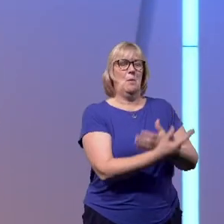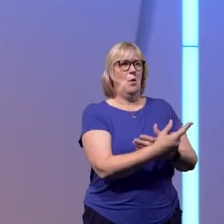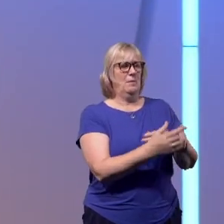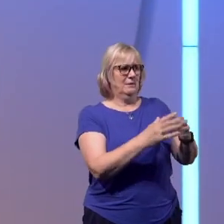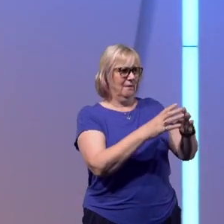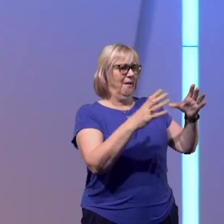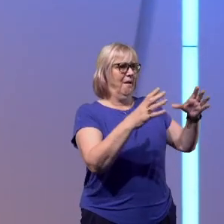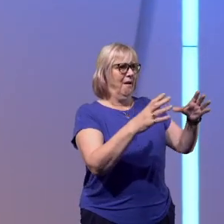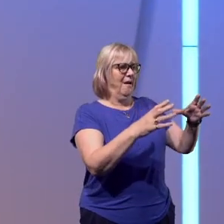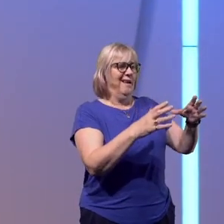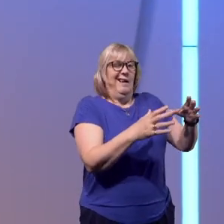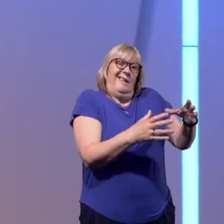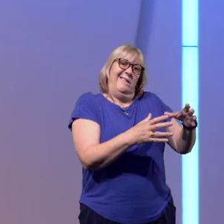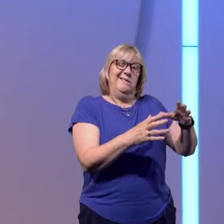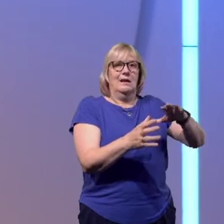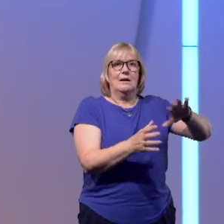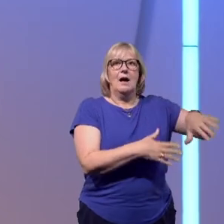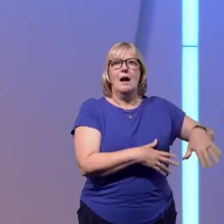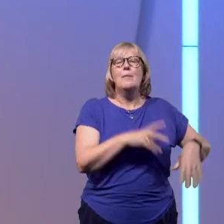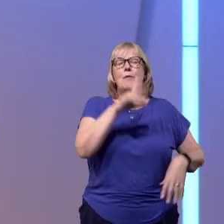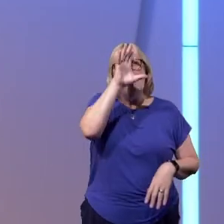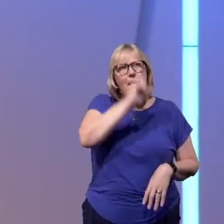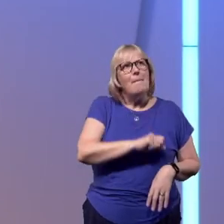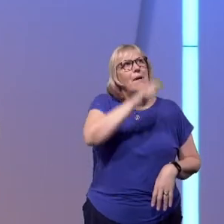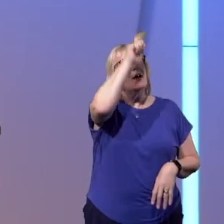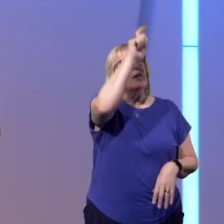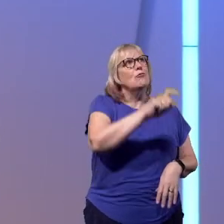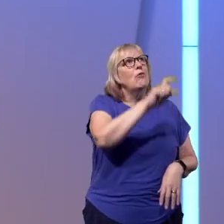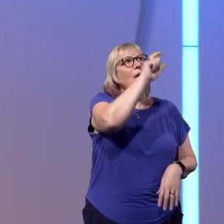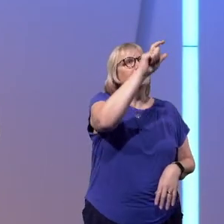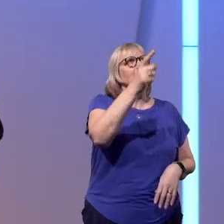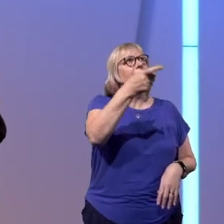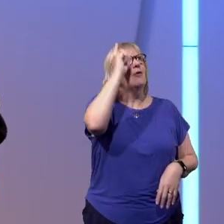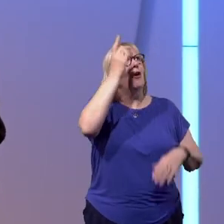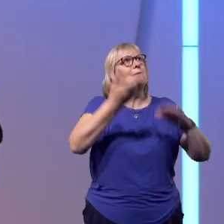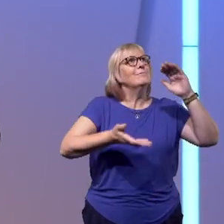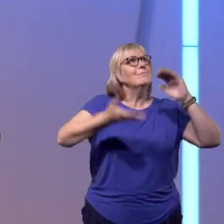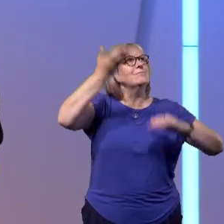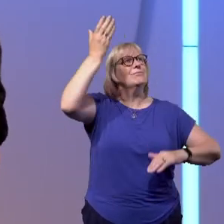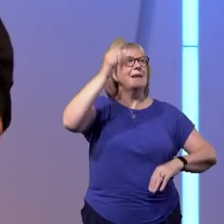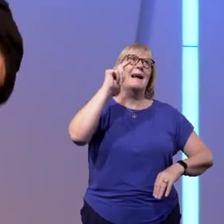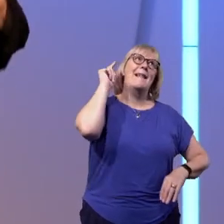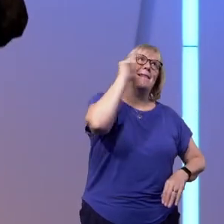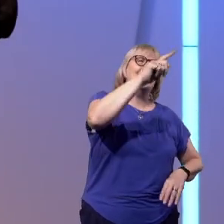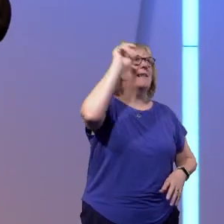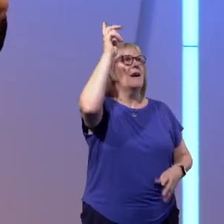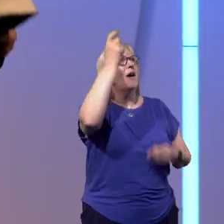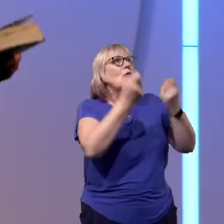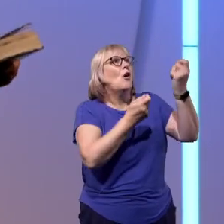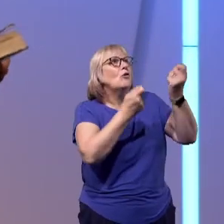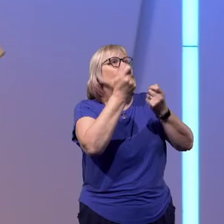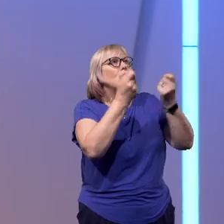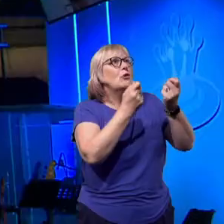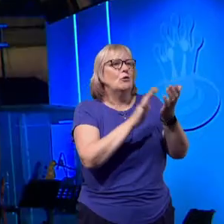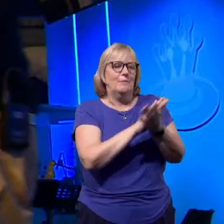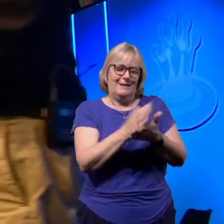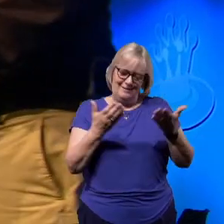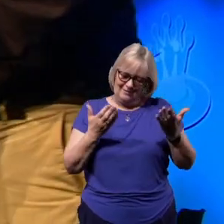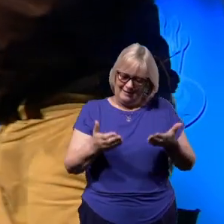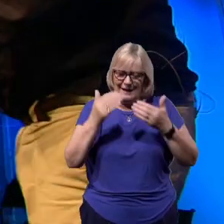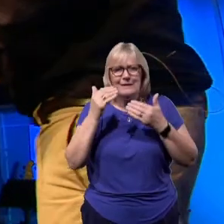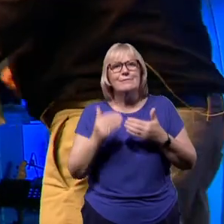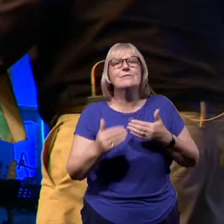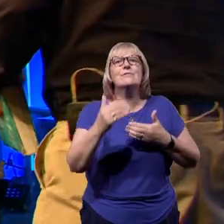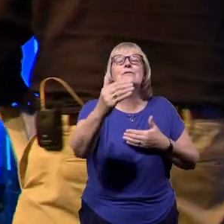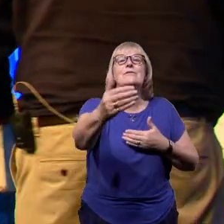but at the cross, particularly, the Lord is sovereign. If he's in control on that day, he's in control today. But we have to be able to teach it,